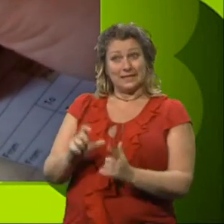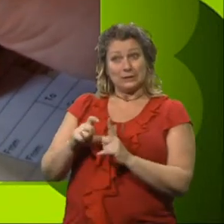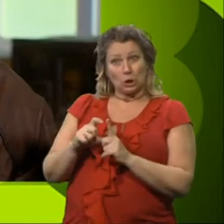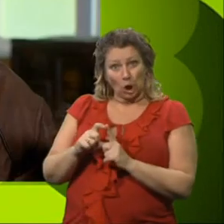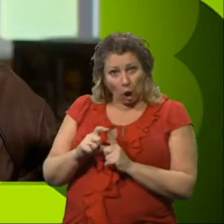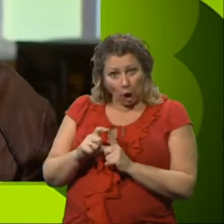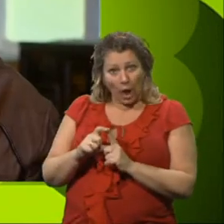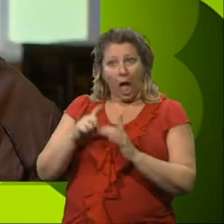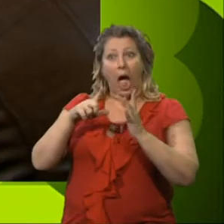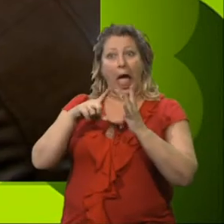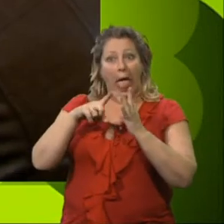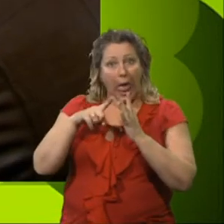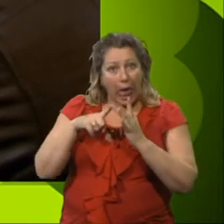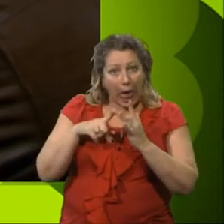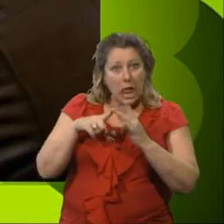Okay.